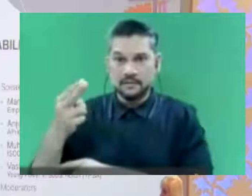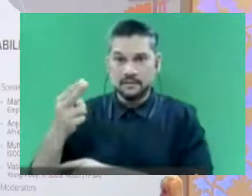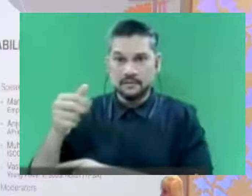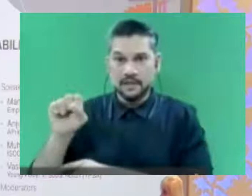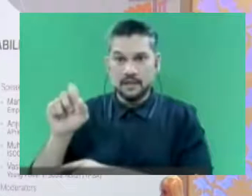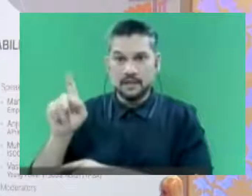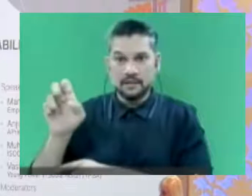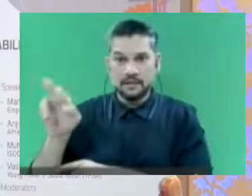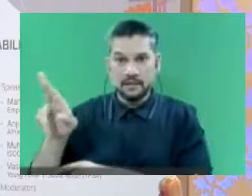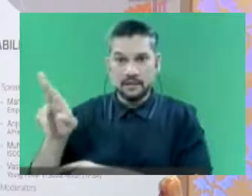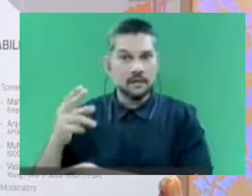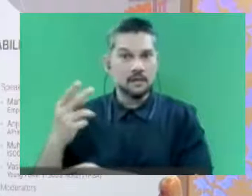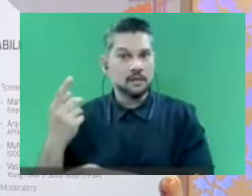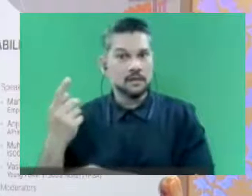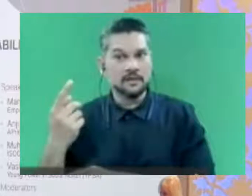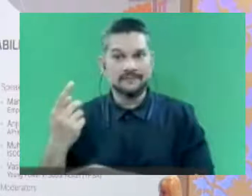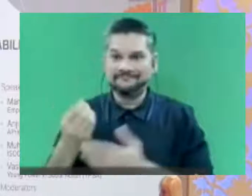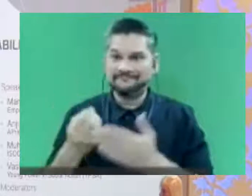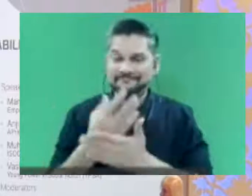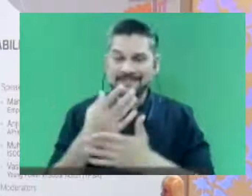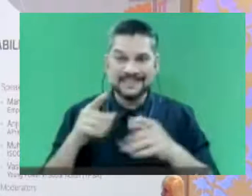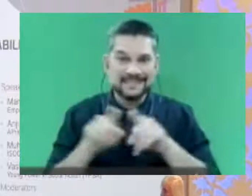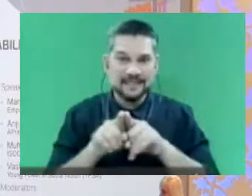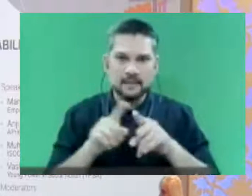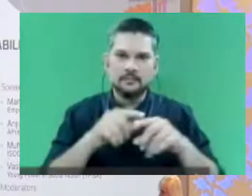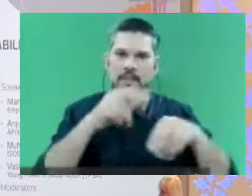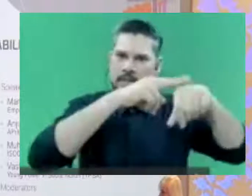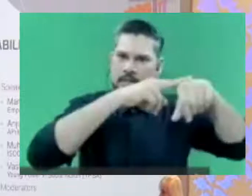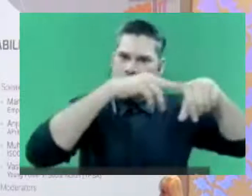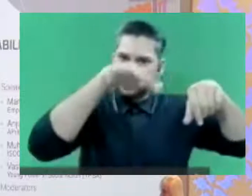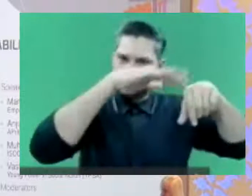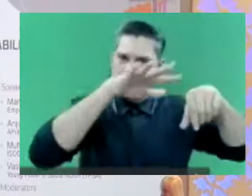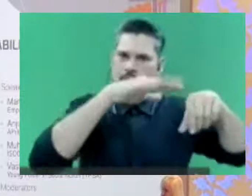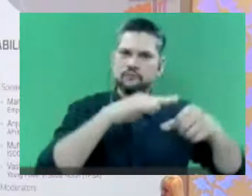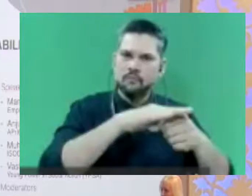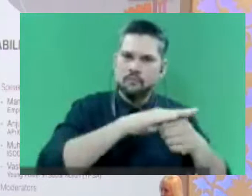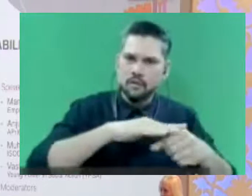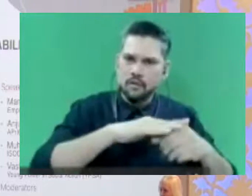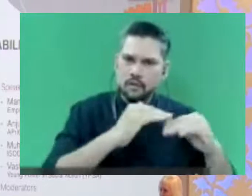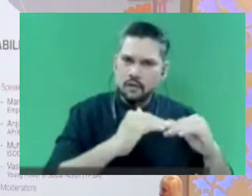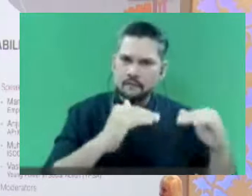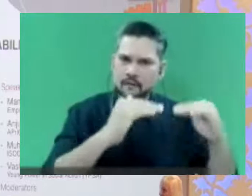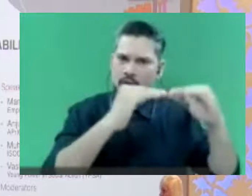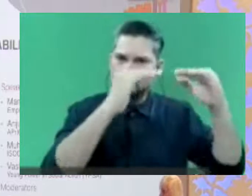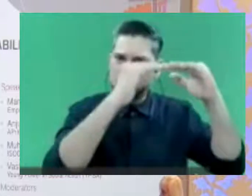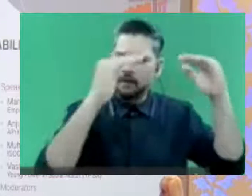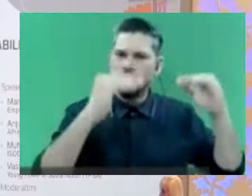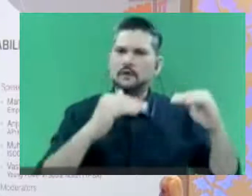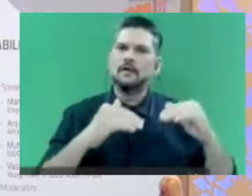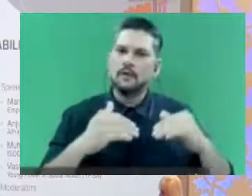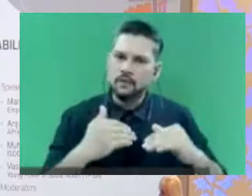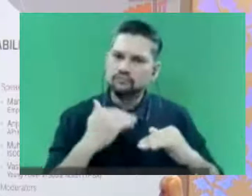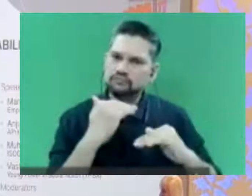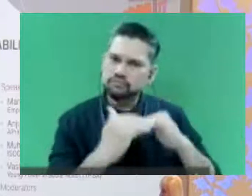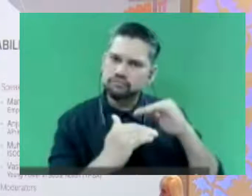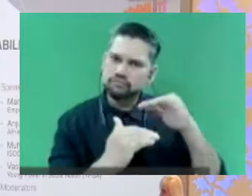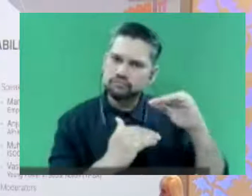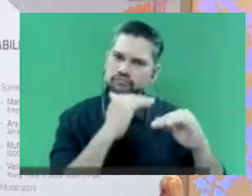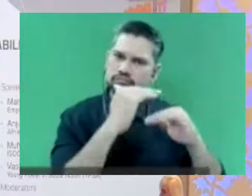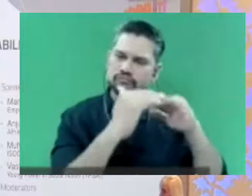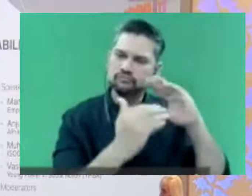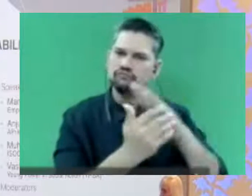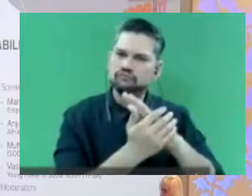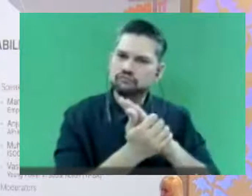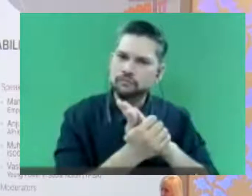on the national level, on the local level, on the national level, and then build those skills up over